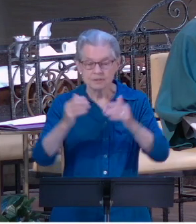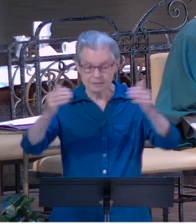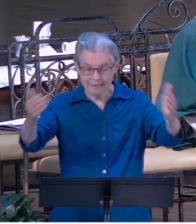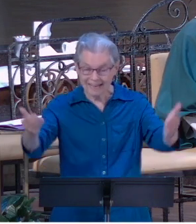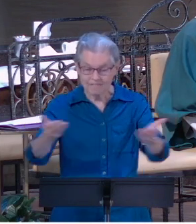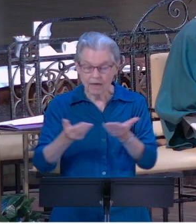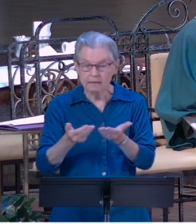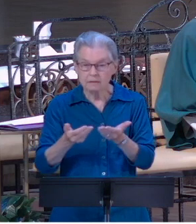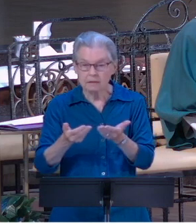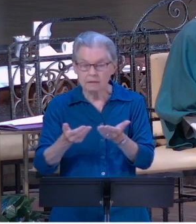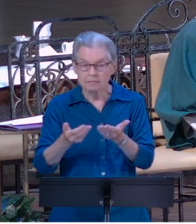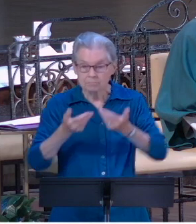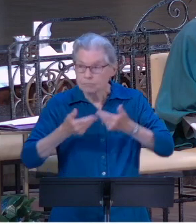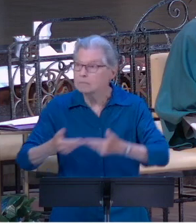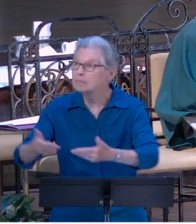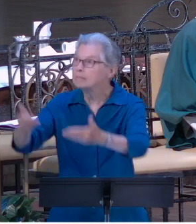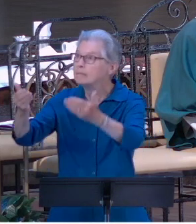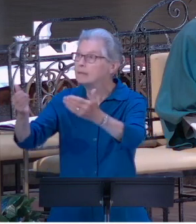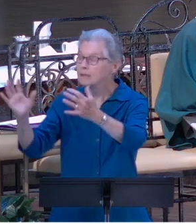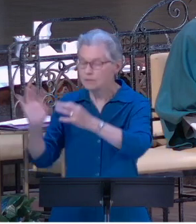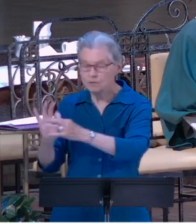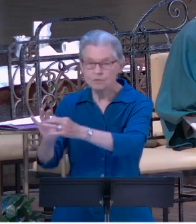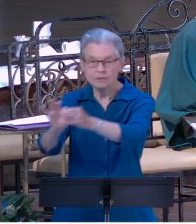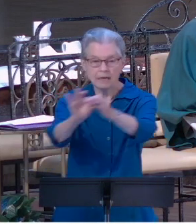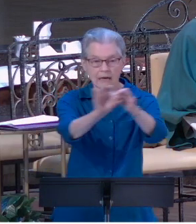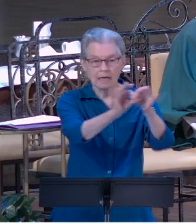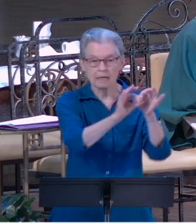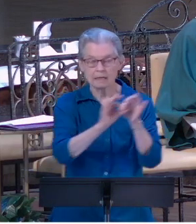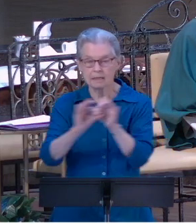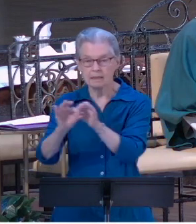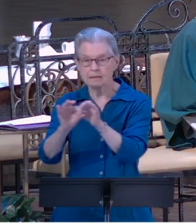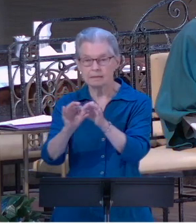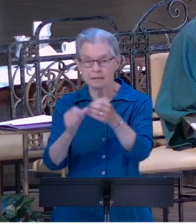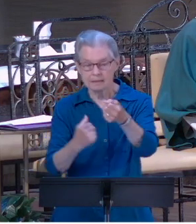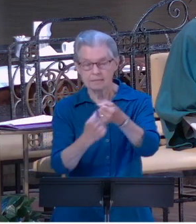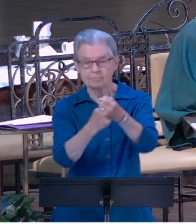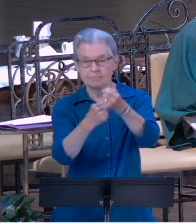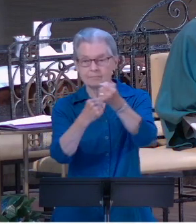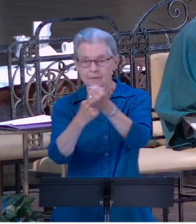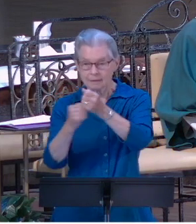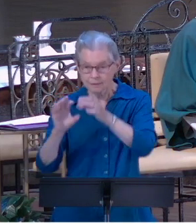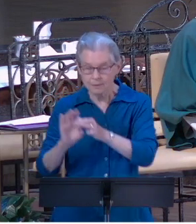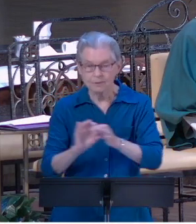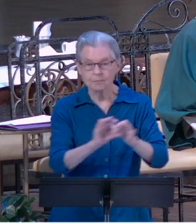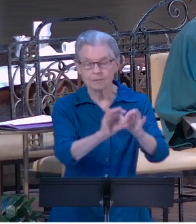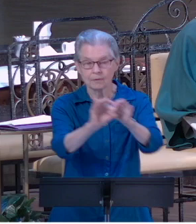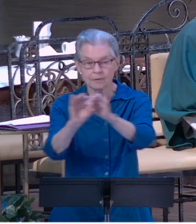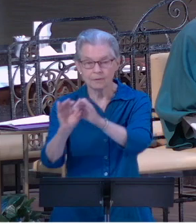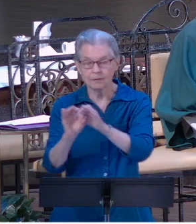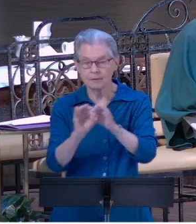kinship, community, solidarity, and accompaniment.